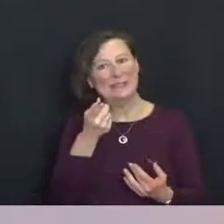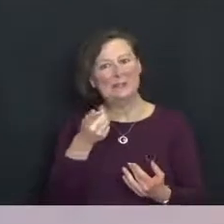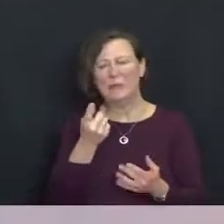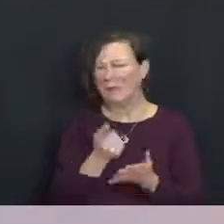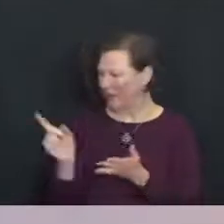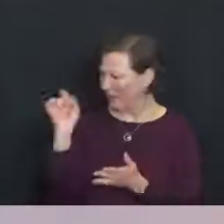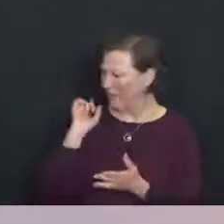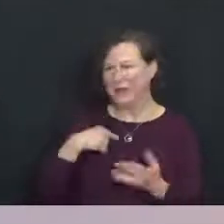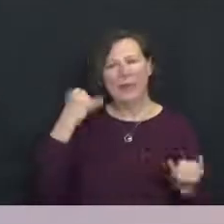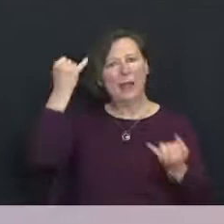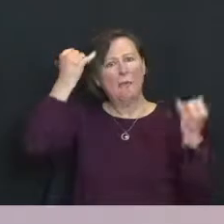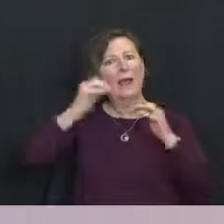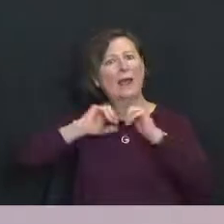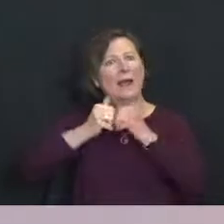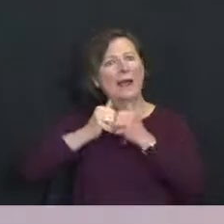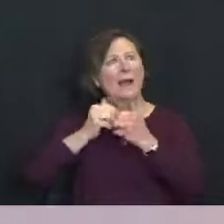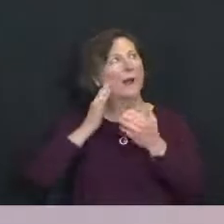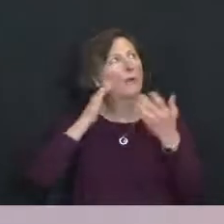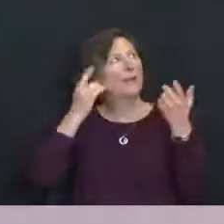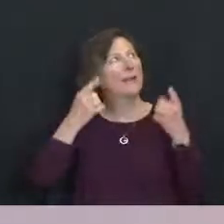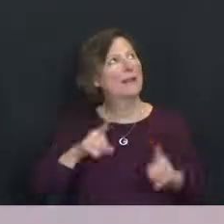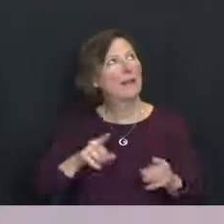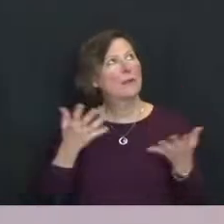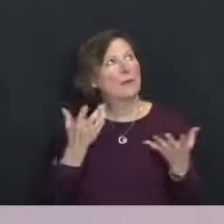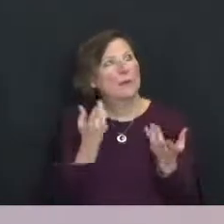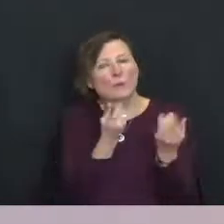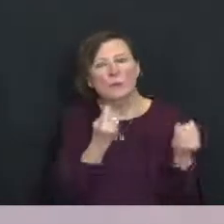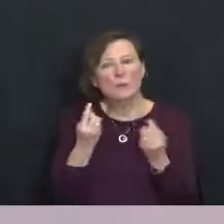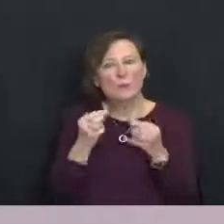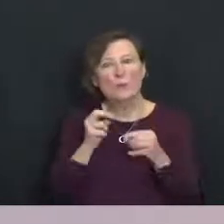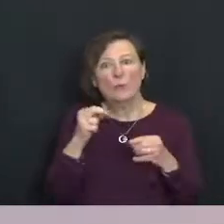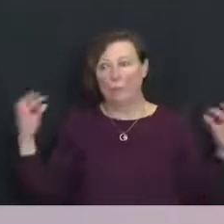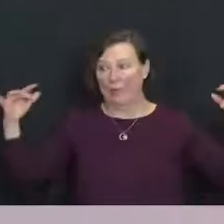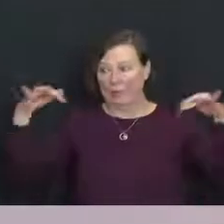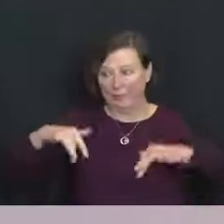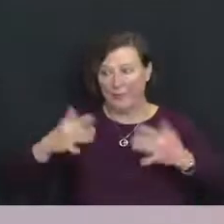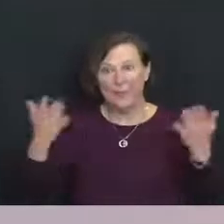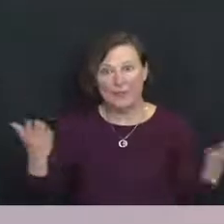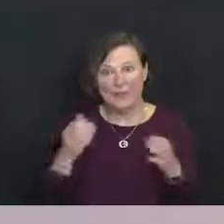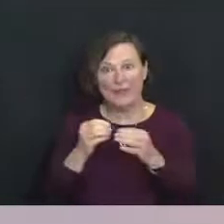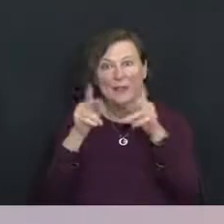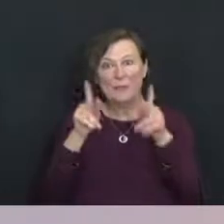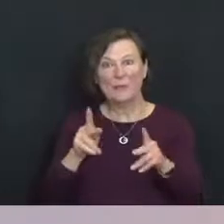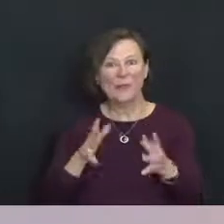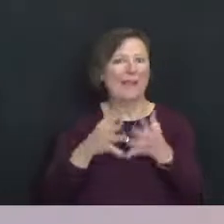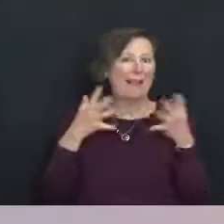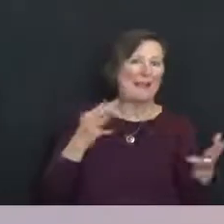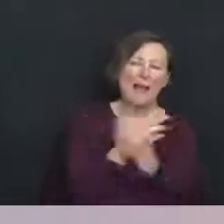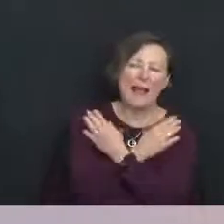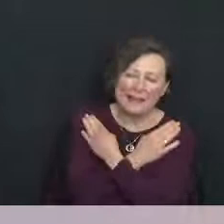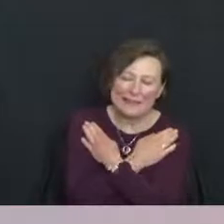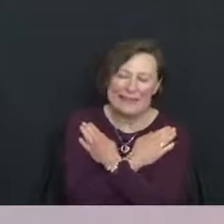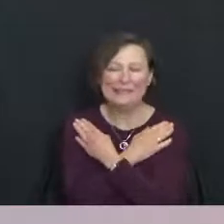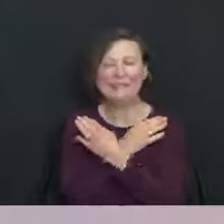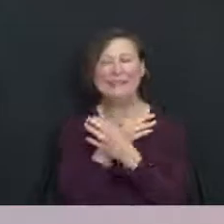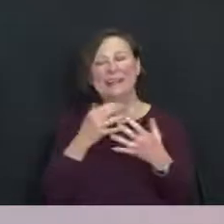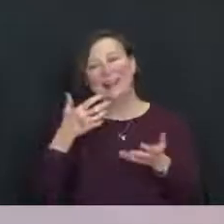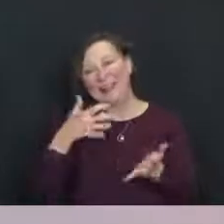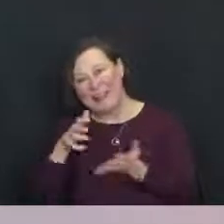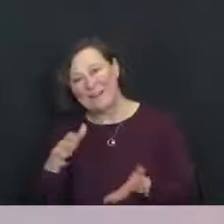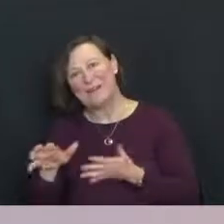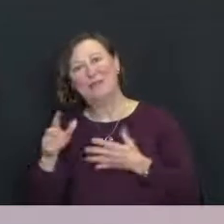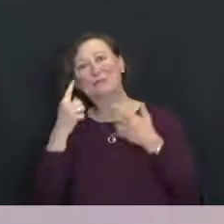going to be when we regather in person. There's going to be lots of hugging and laughter, tears